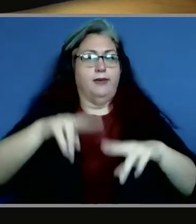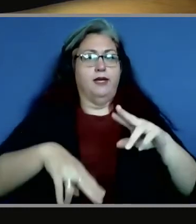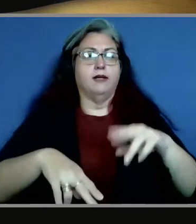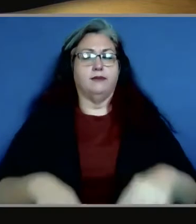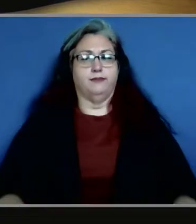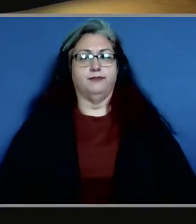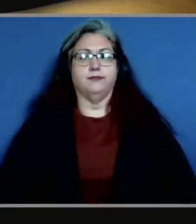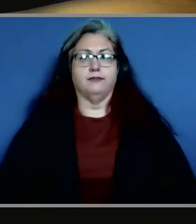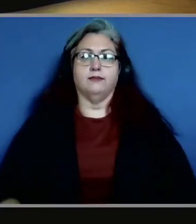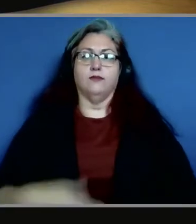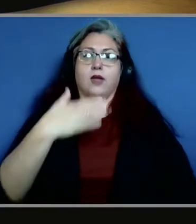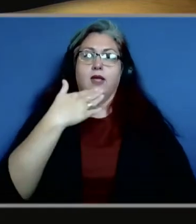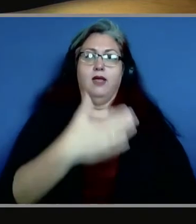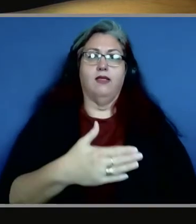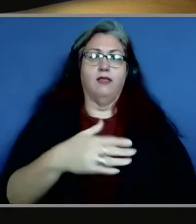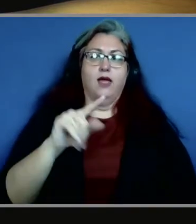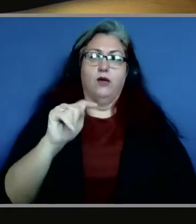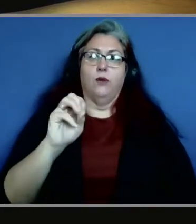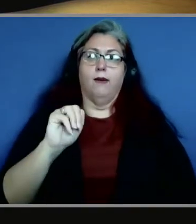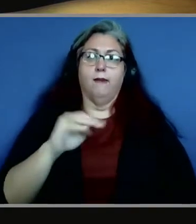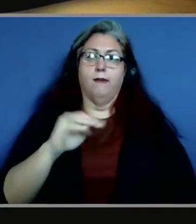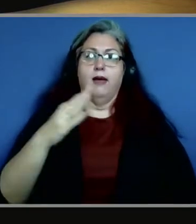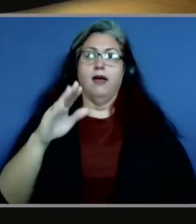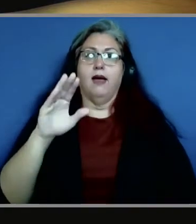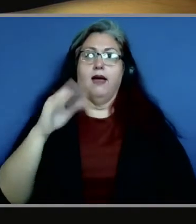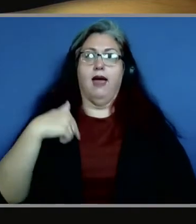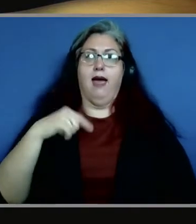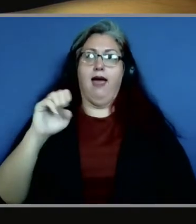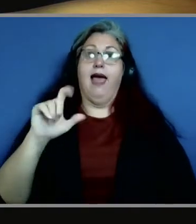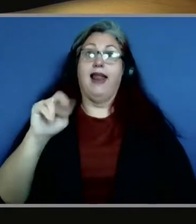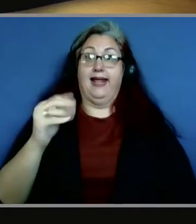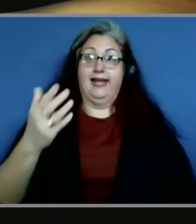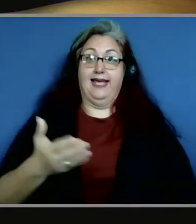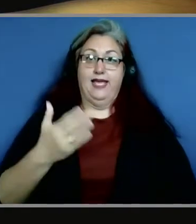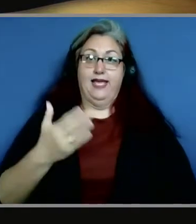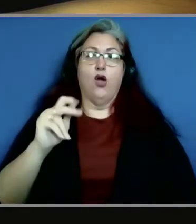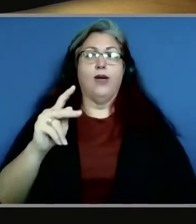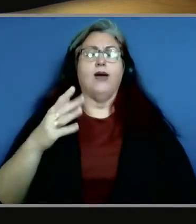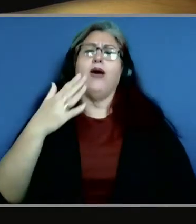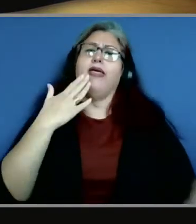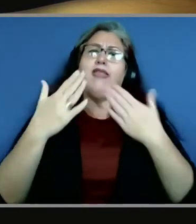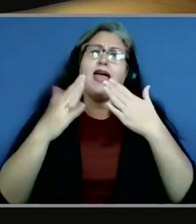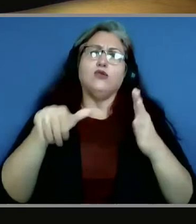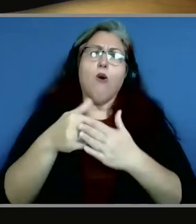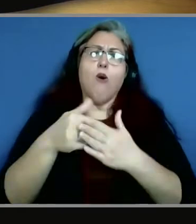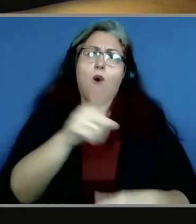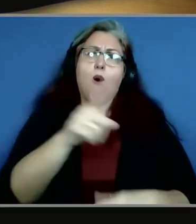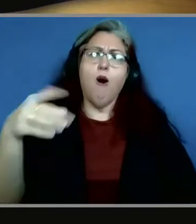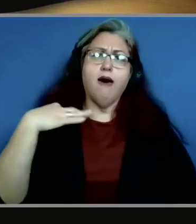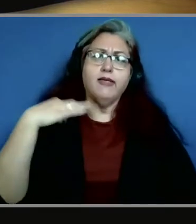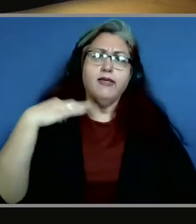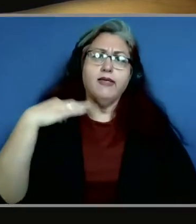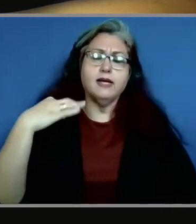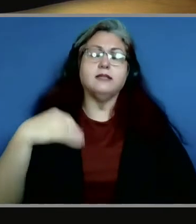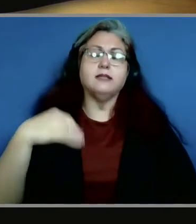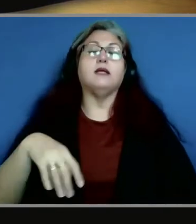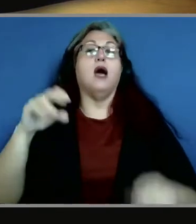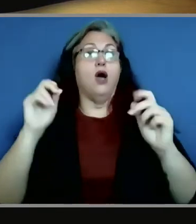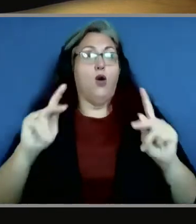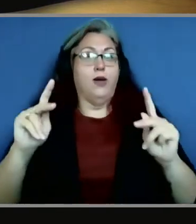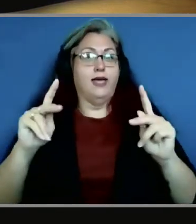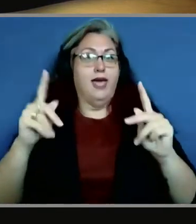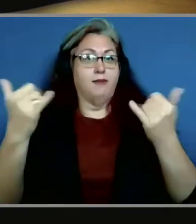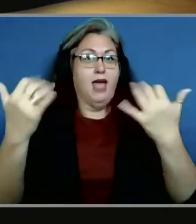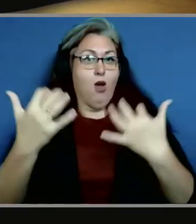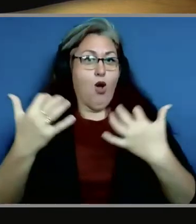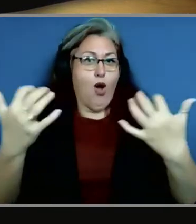Thank you, Tom. Ellen here. Thank you, all the candidates. All right, audience,